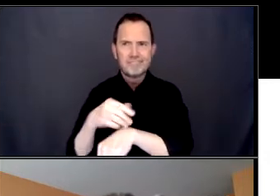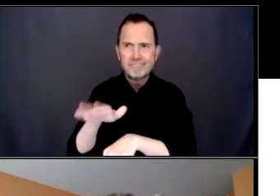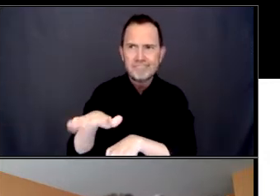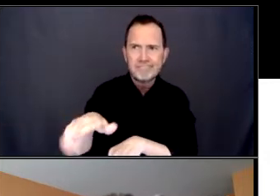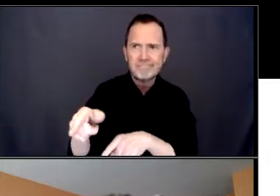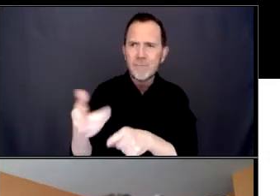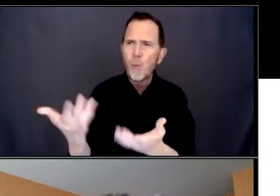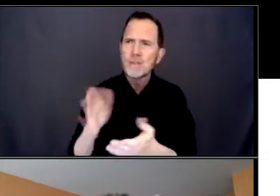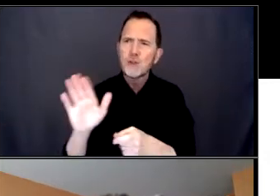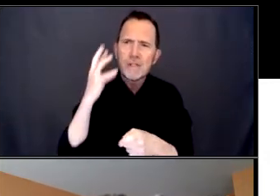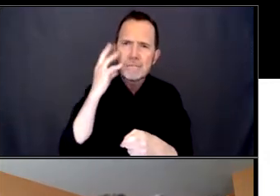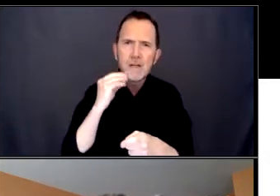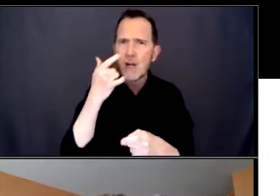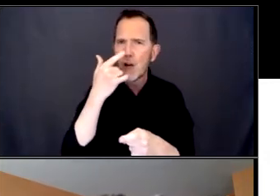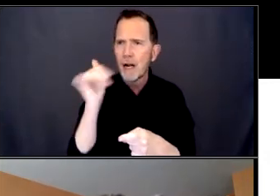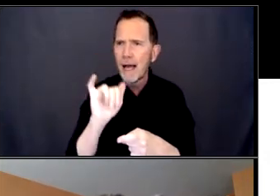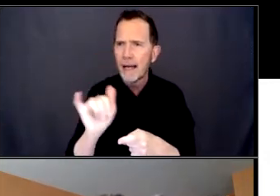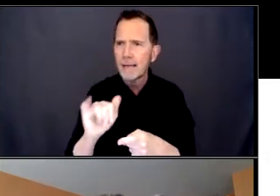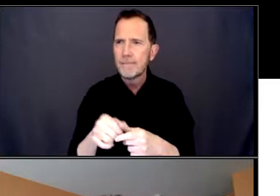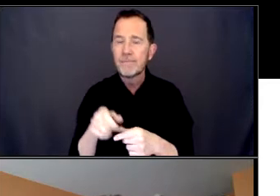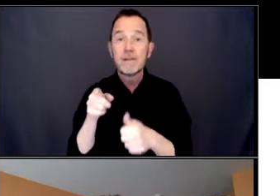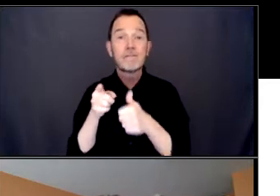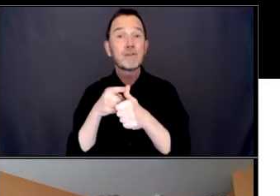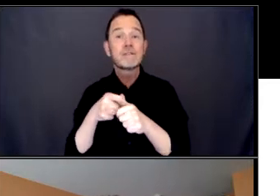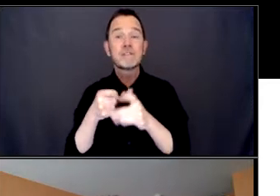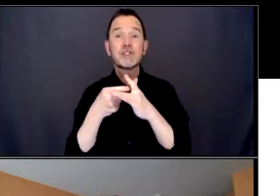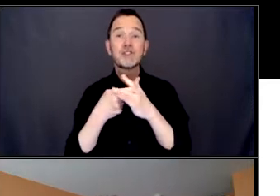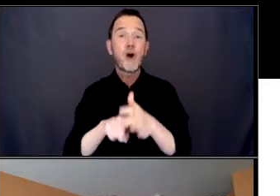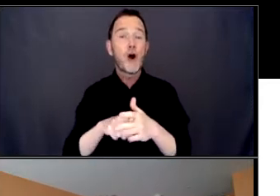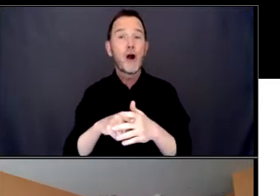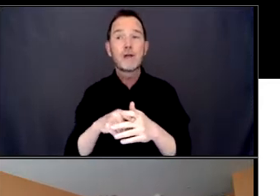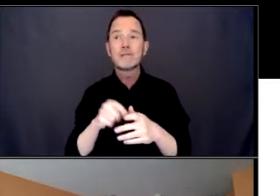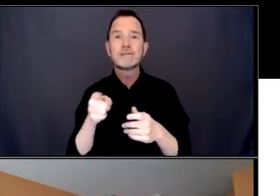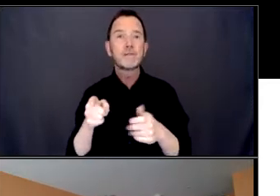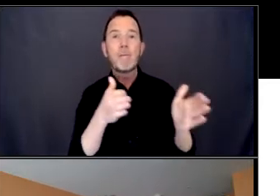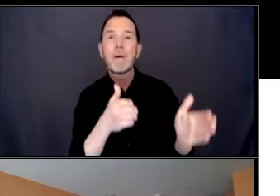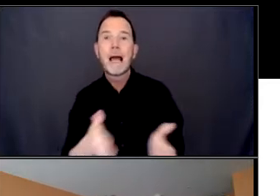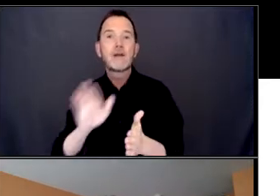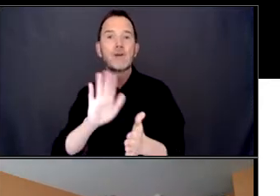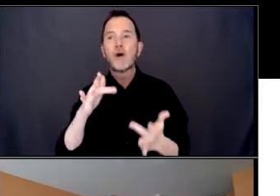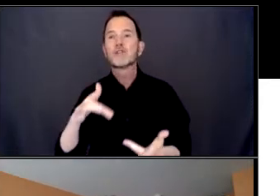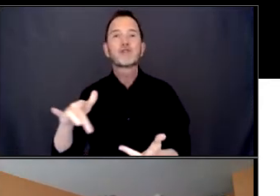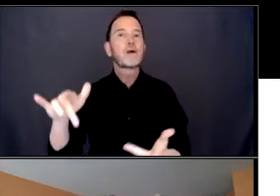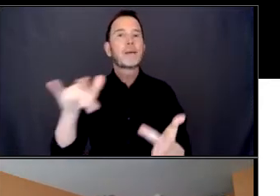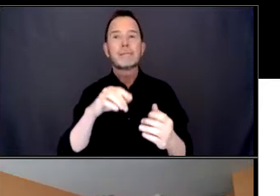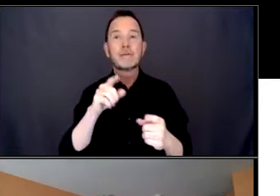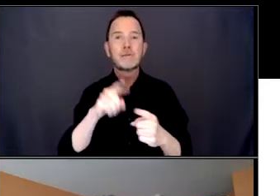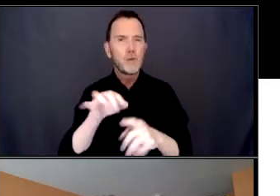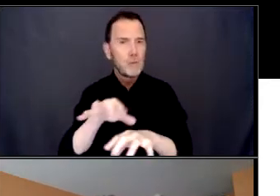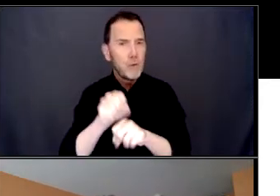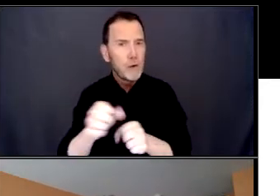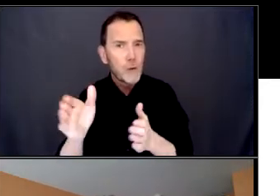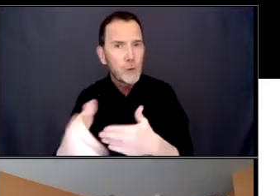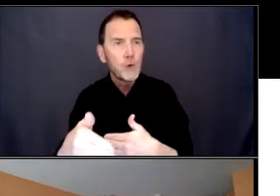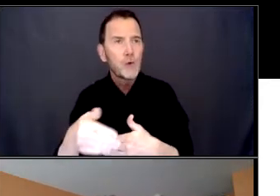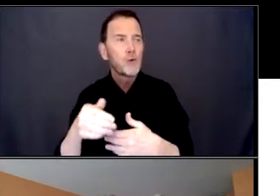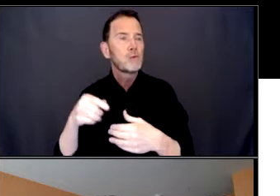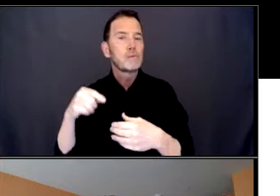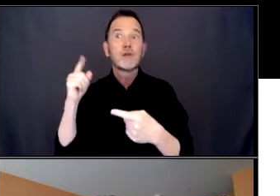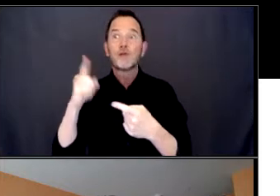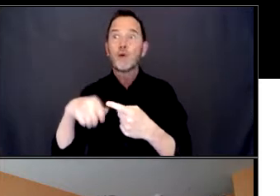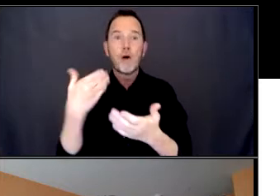experience from trip planning, through booking a room, through check-in, and everything to